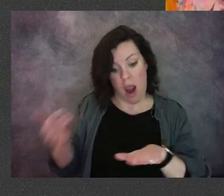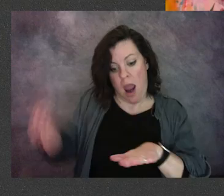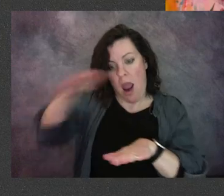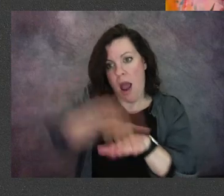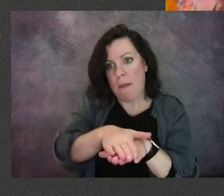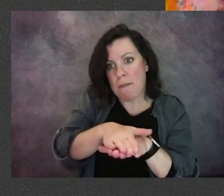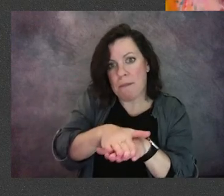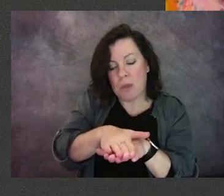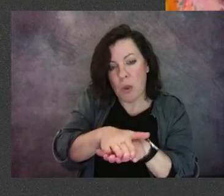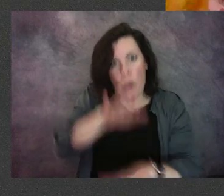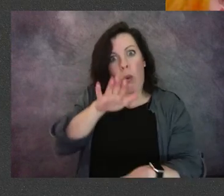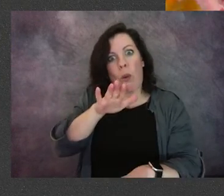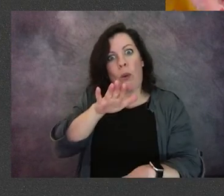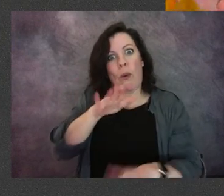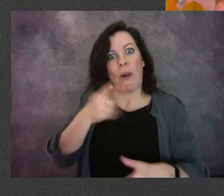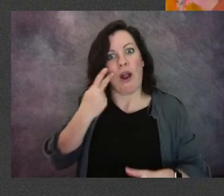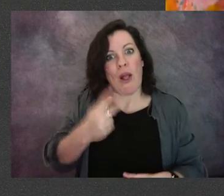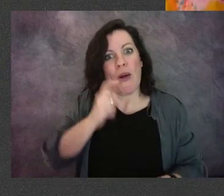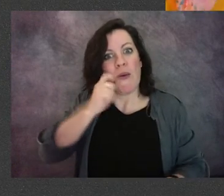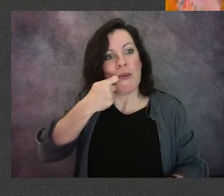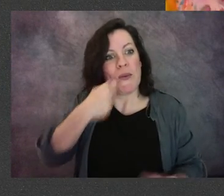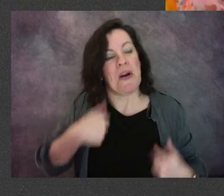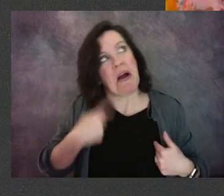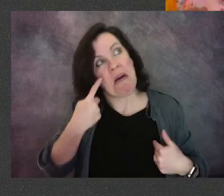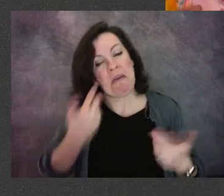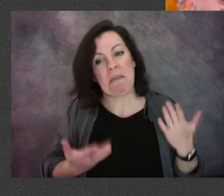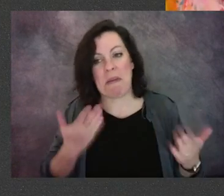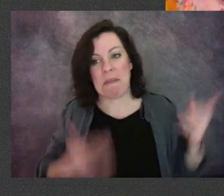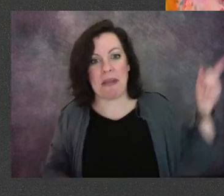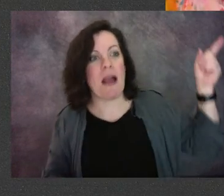Part of the design of their outfit.